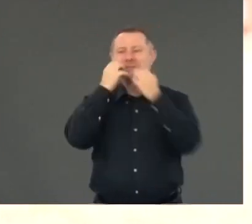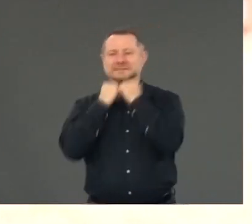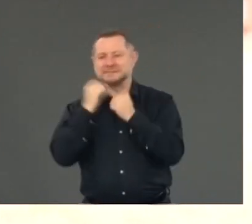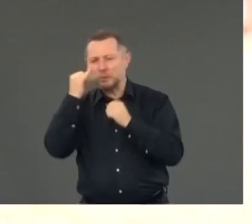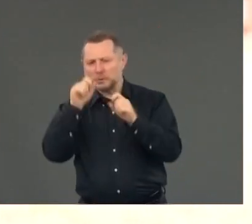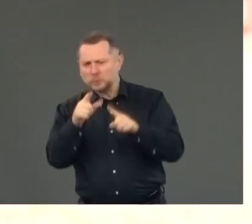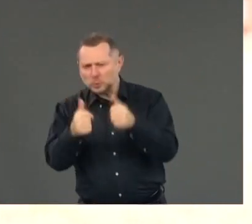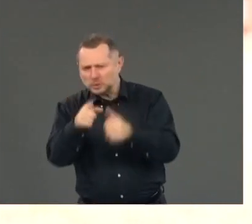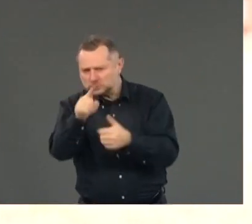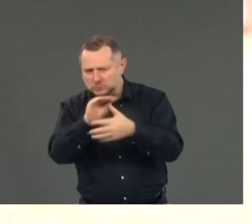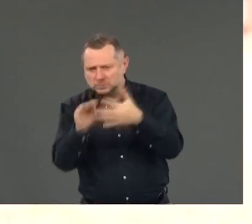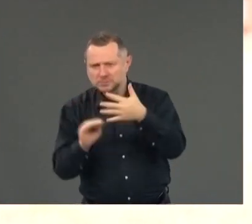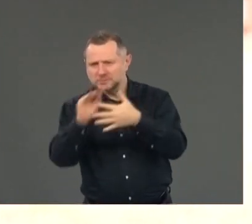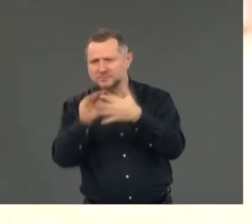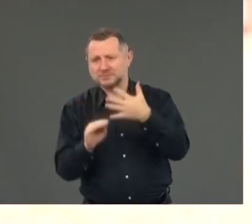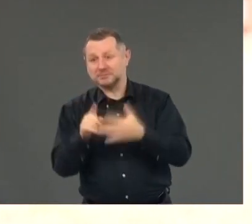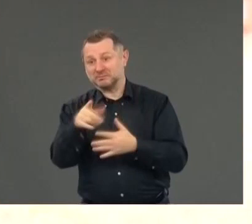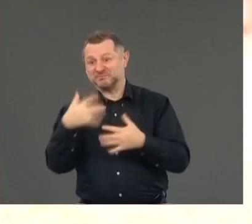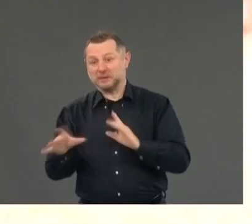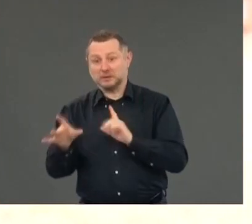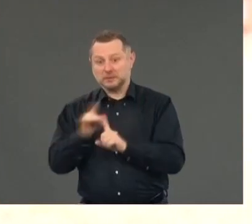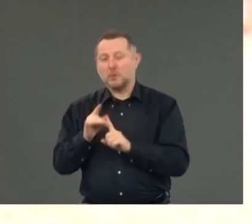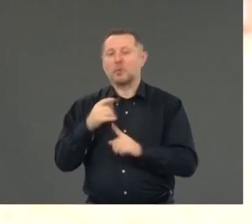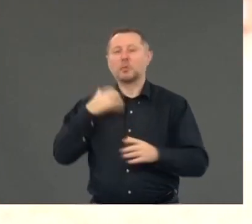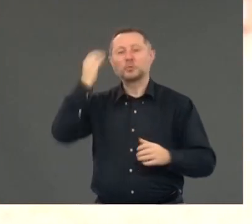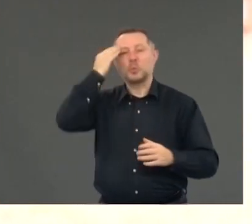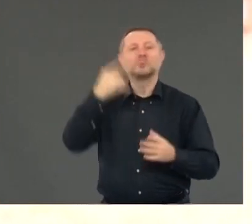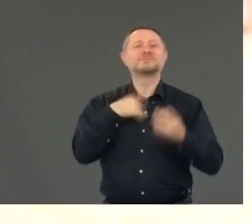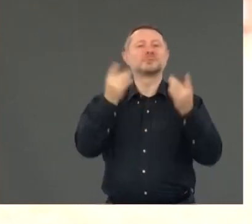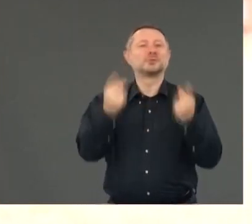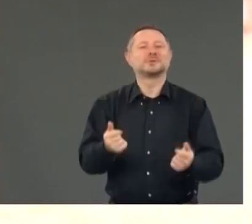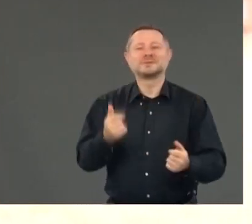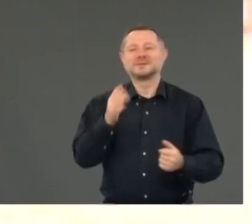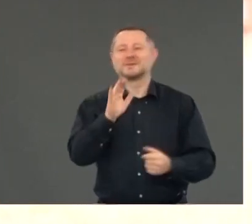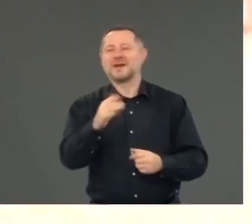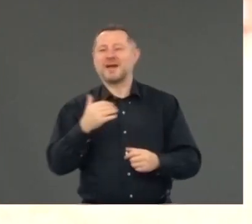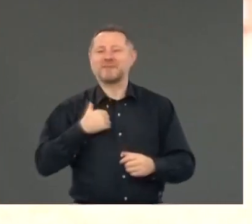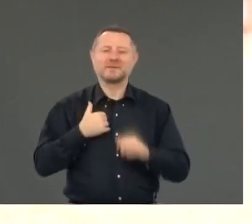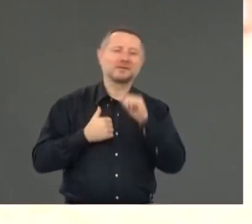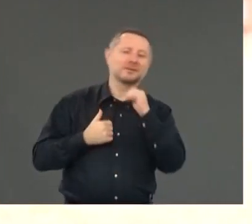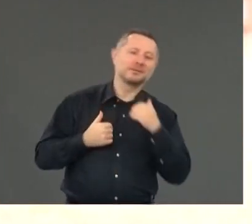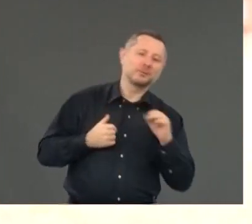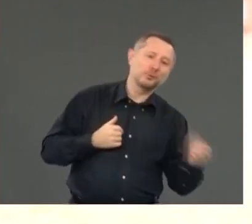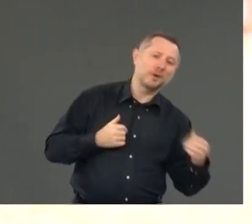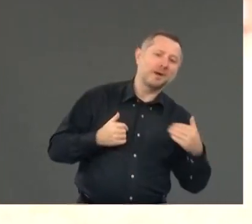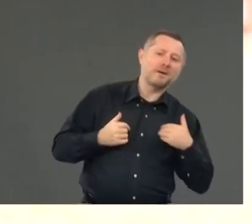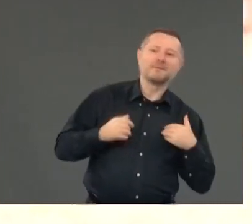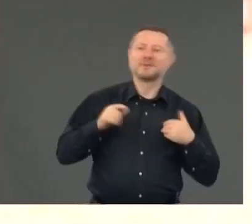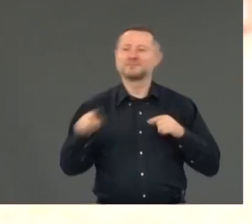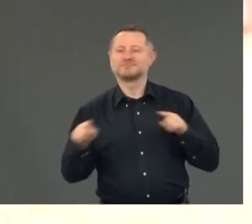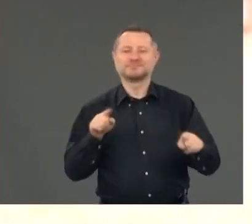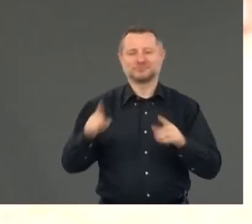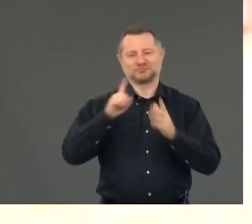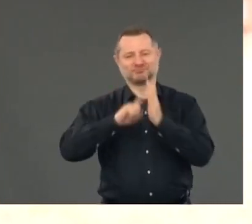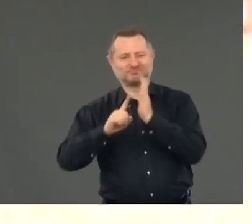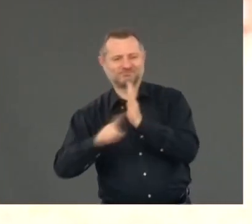you're infected, I don't want any delay. I want you to know right now so you can isolate and we can start the contact tracing.